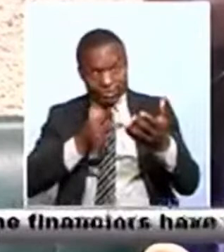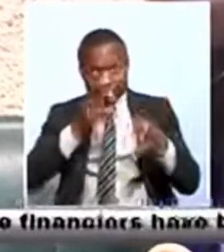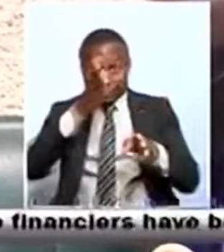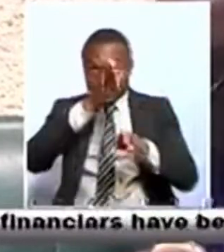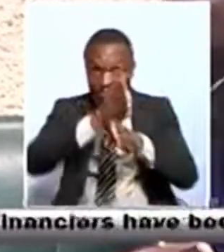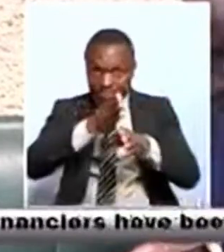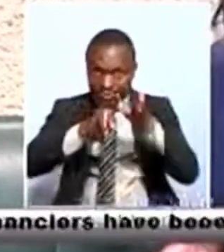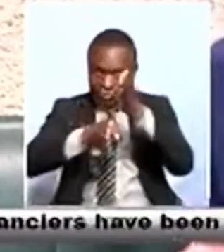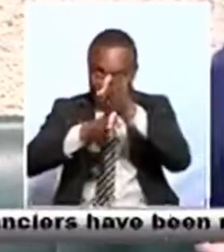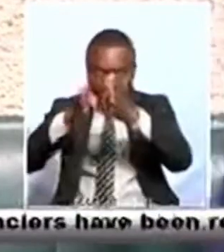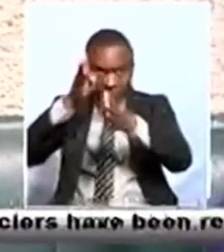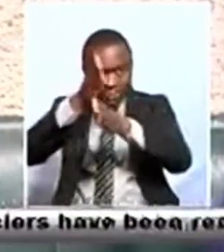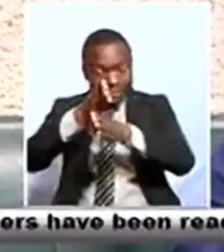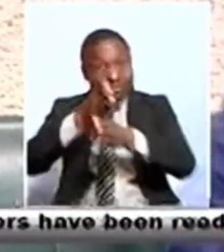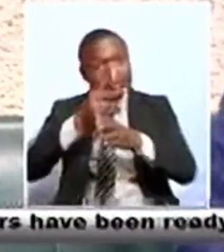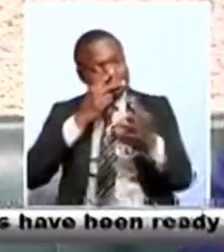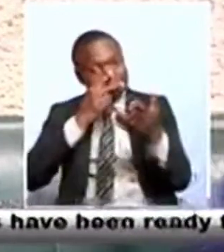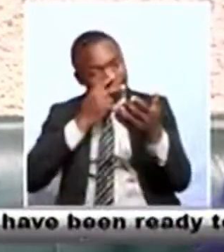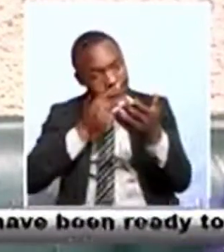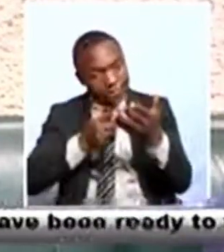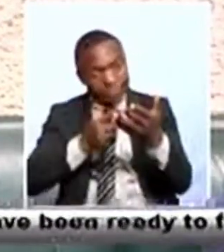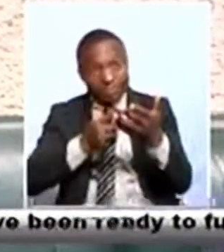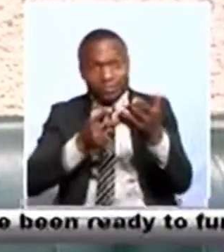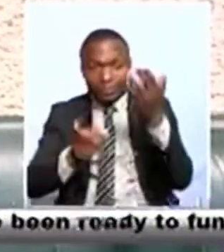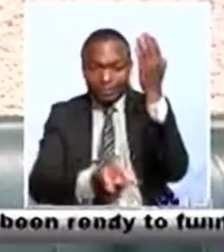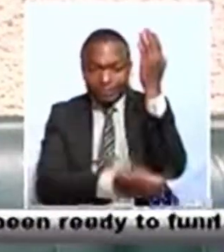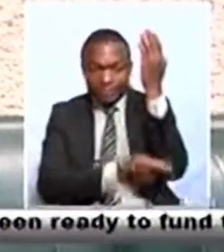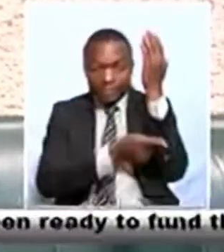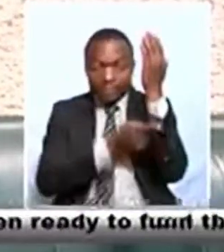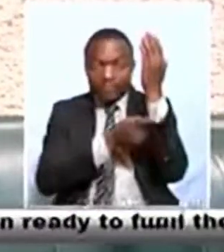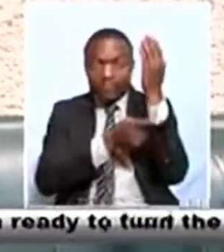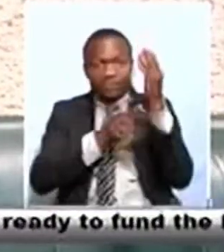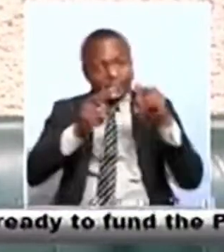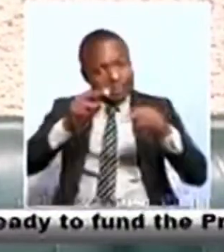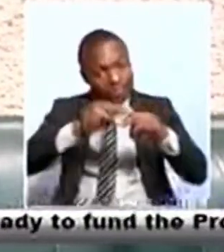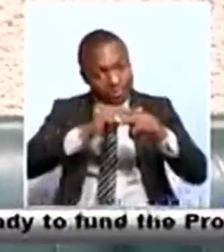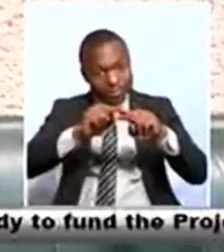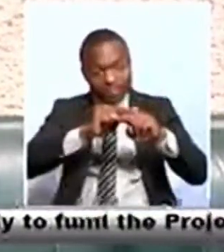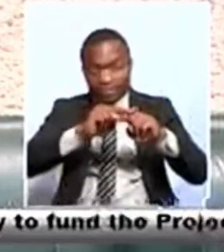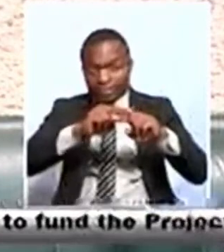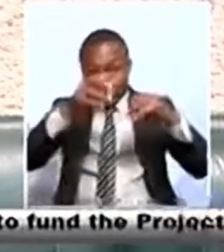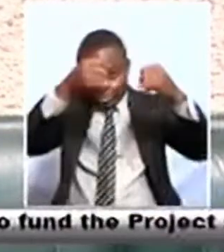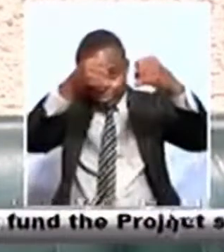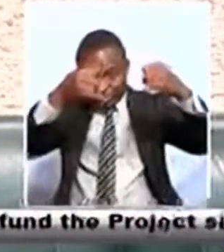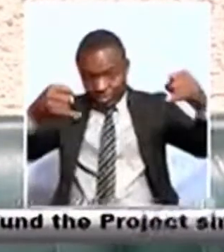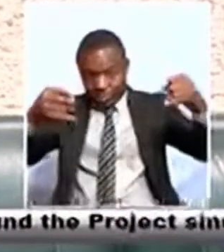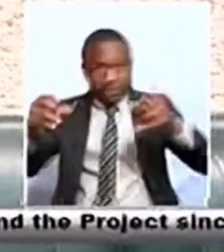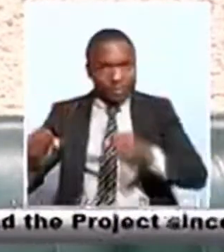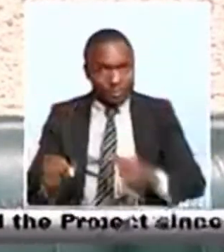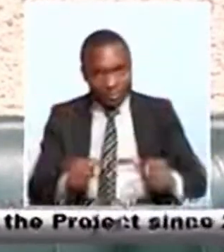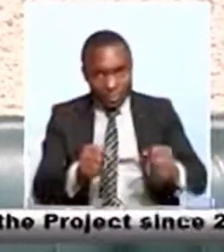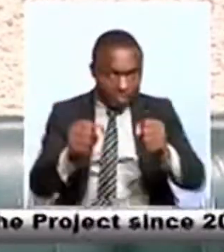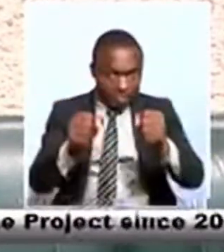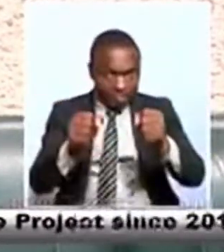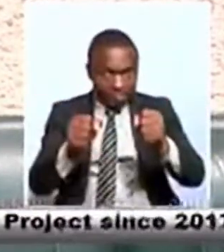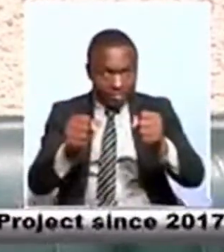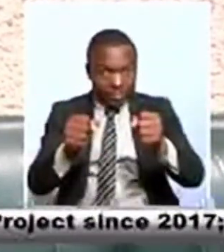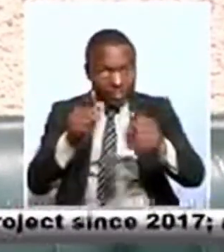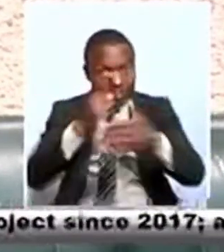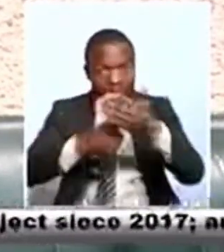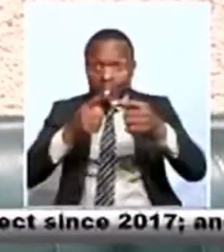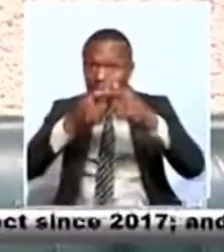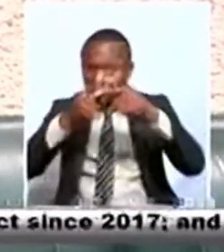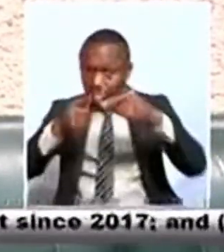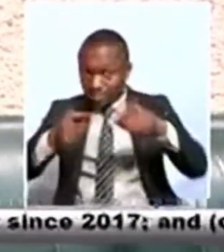infrastructure and we are looking at the development of the railway line system, and also the carnage that has been going on